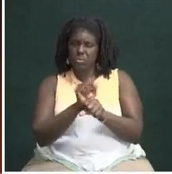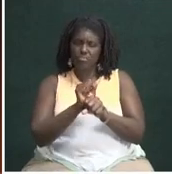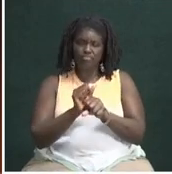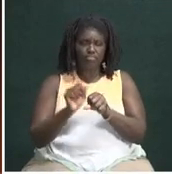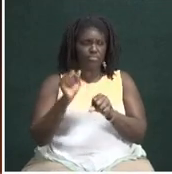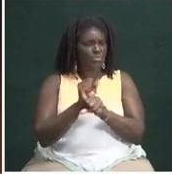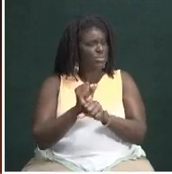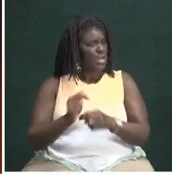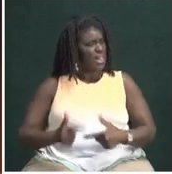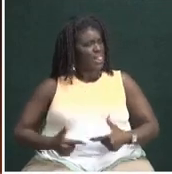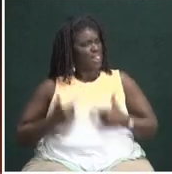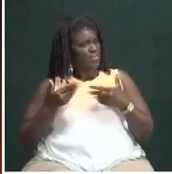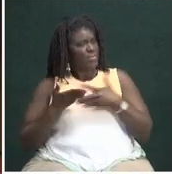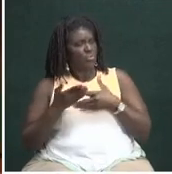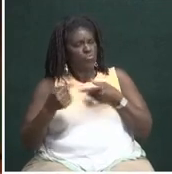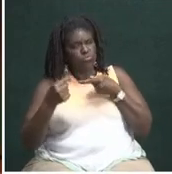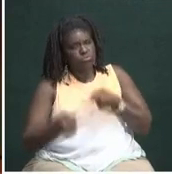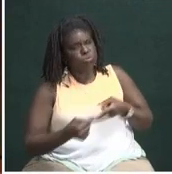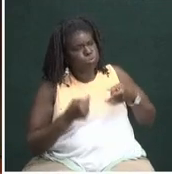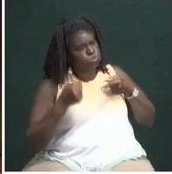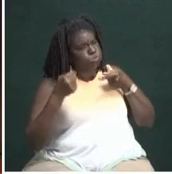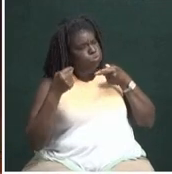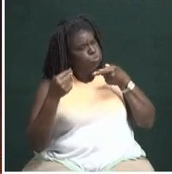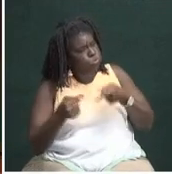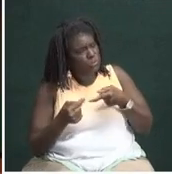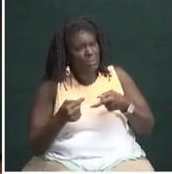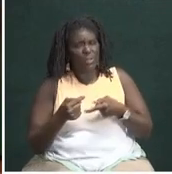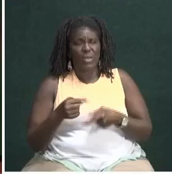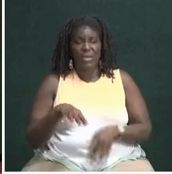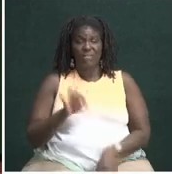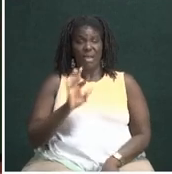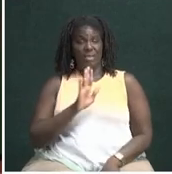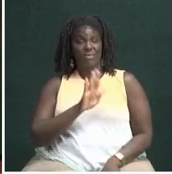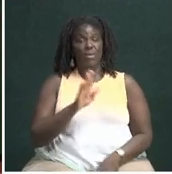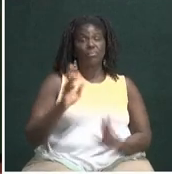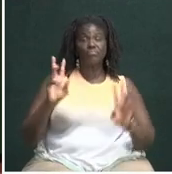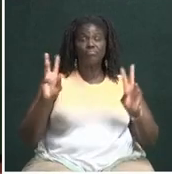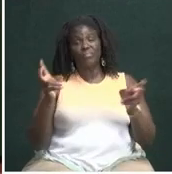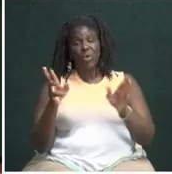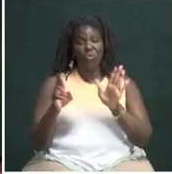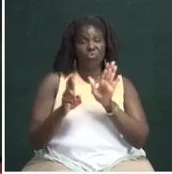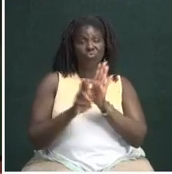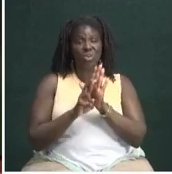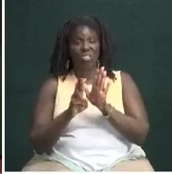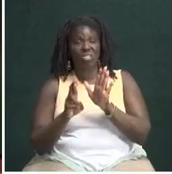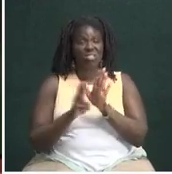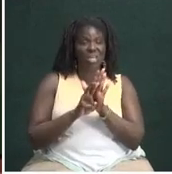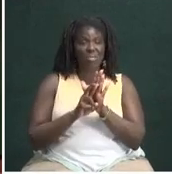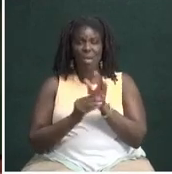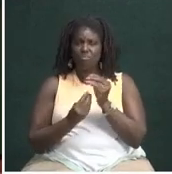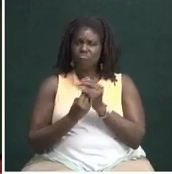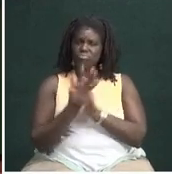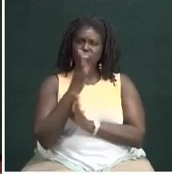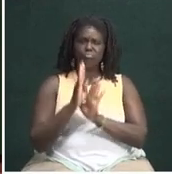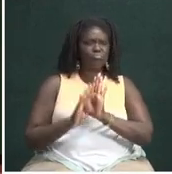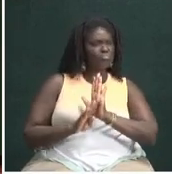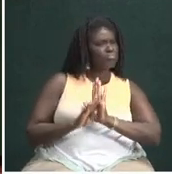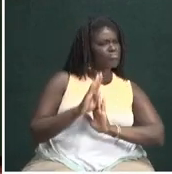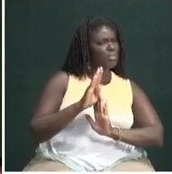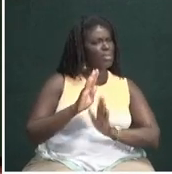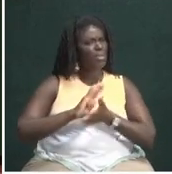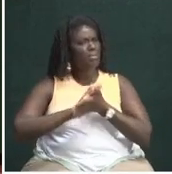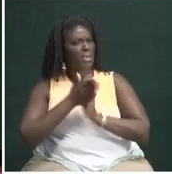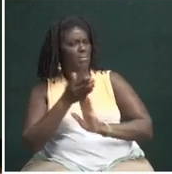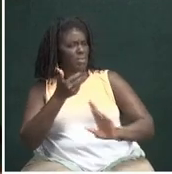living through struggle, finding one's rhythm, and growing more fully into one's